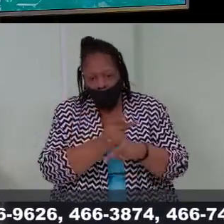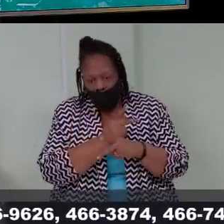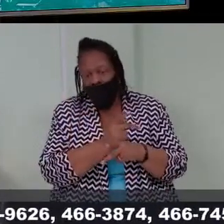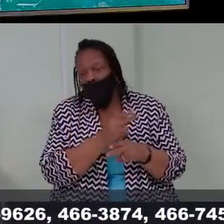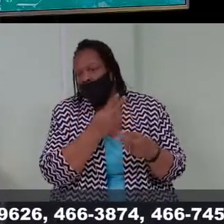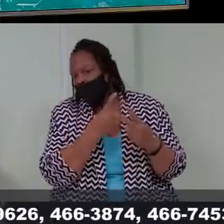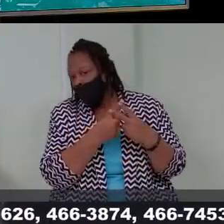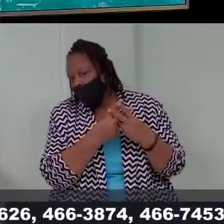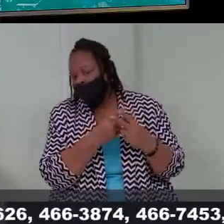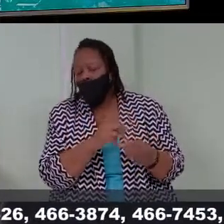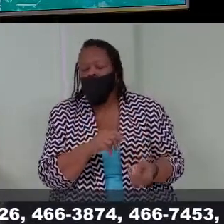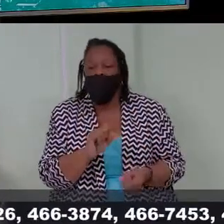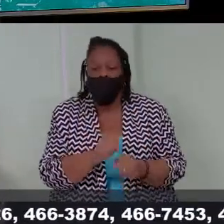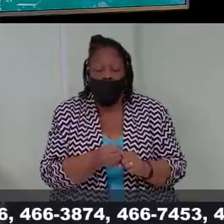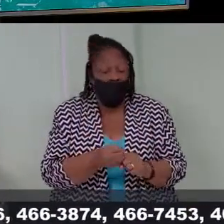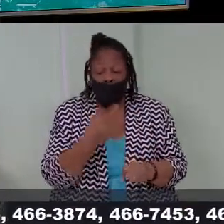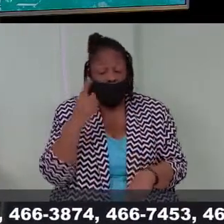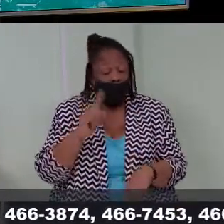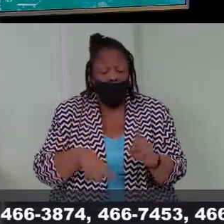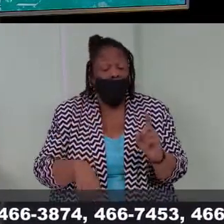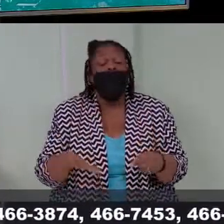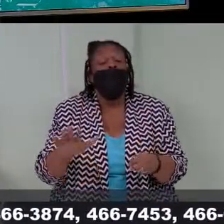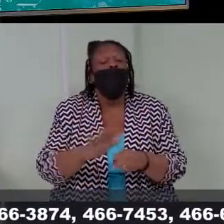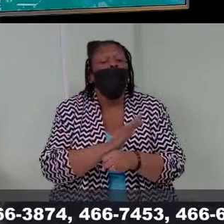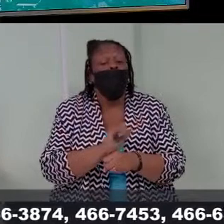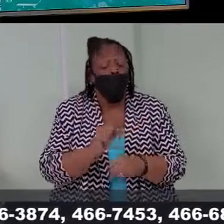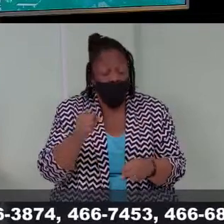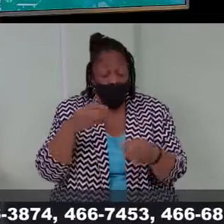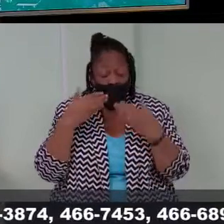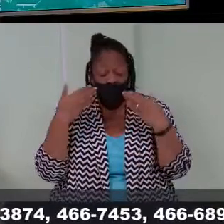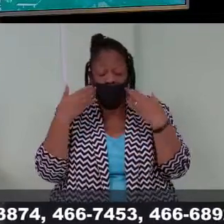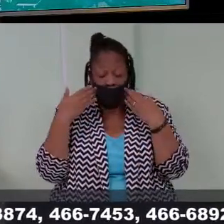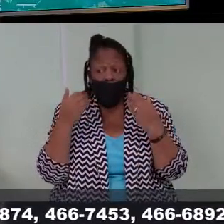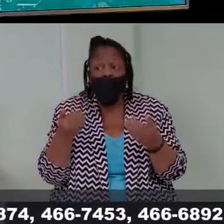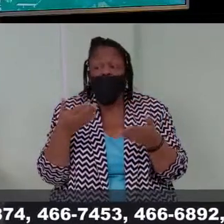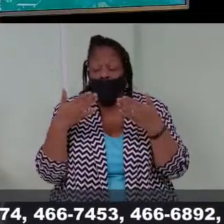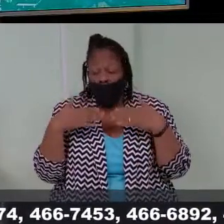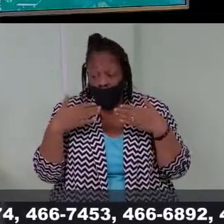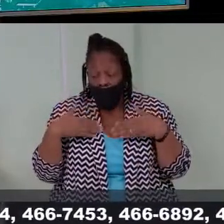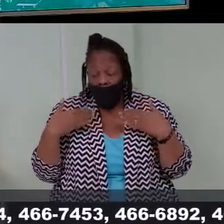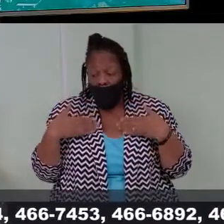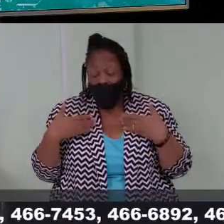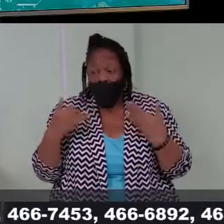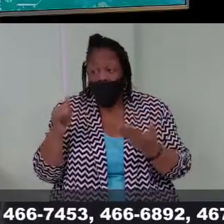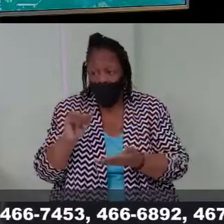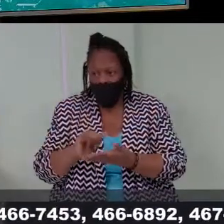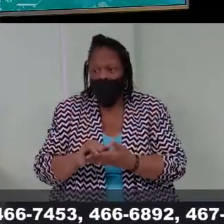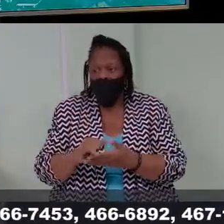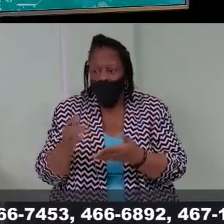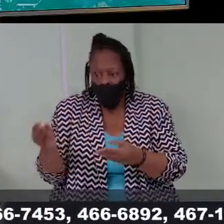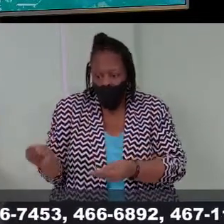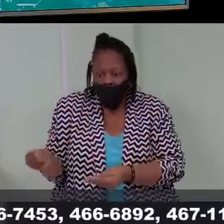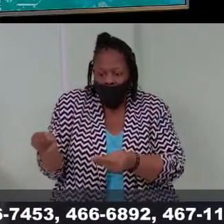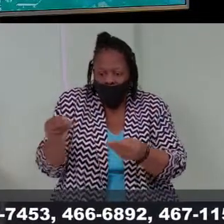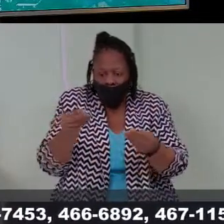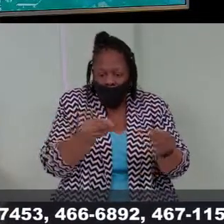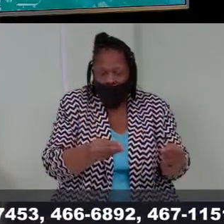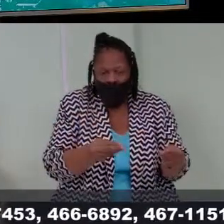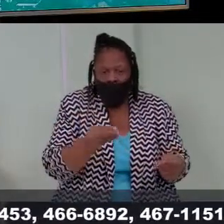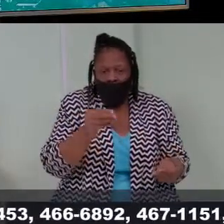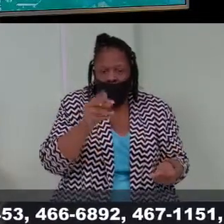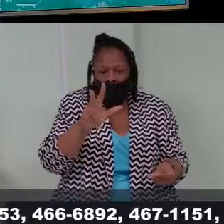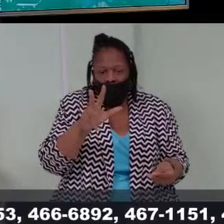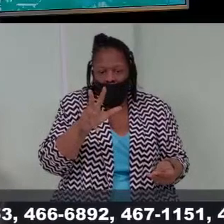have enough masks. I'm happy that your organization has decided to make this donation of 3,000